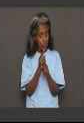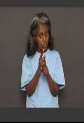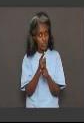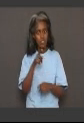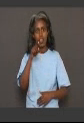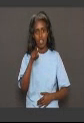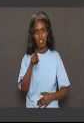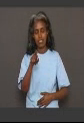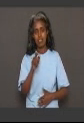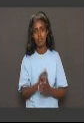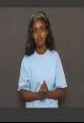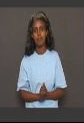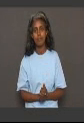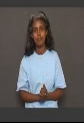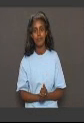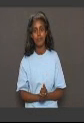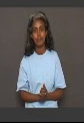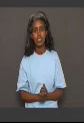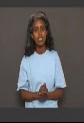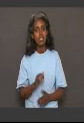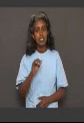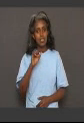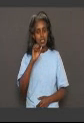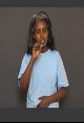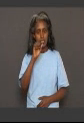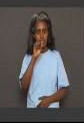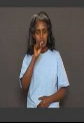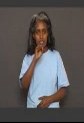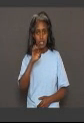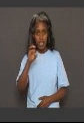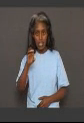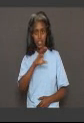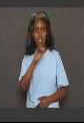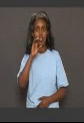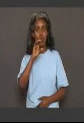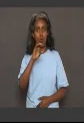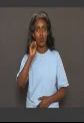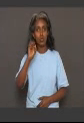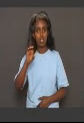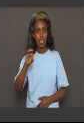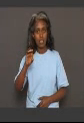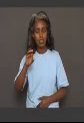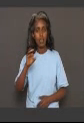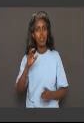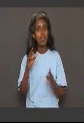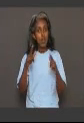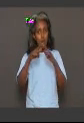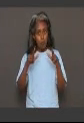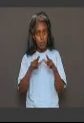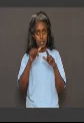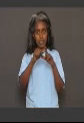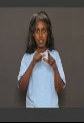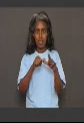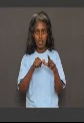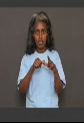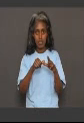answer is, of course, x. The secant and cosecant